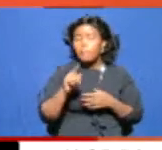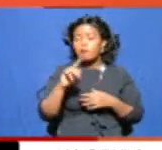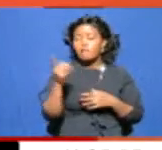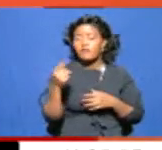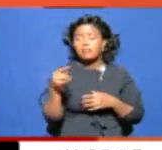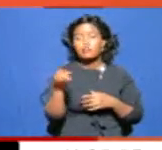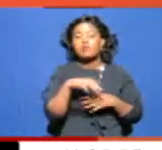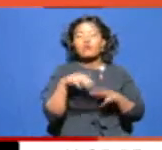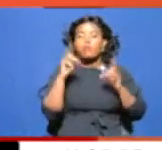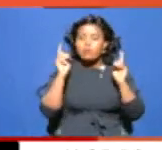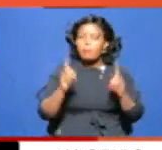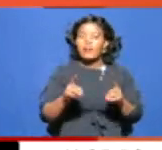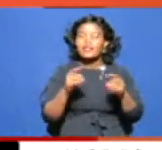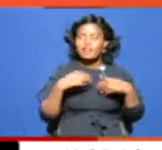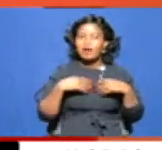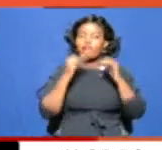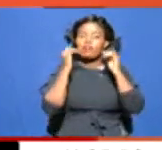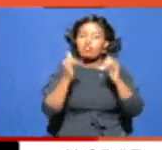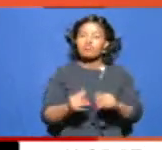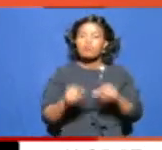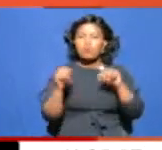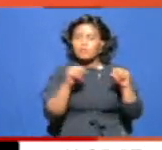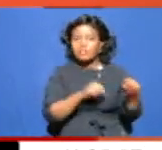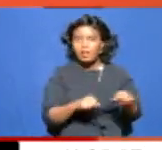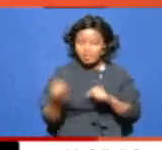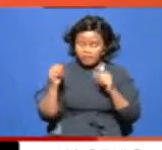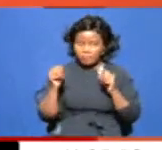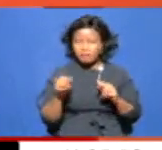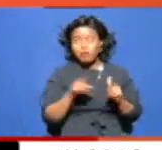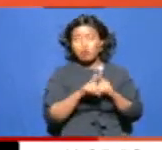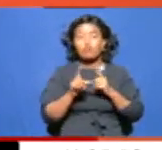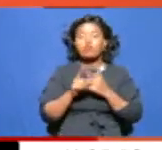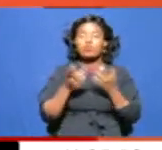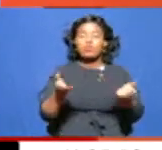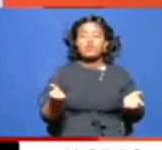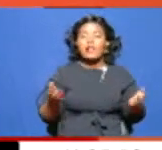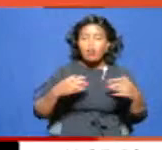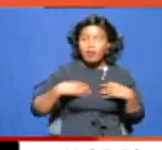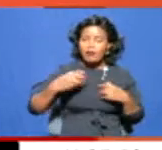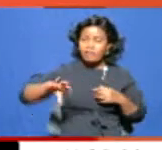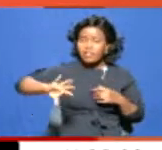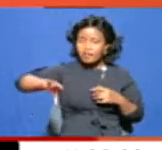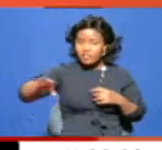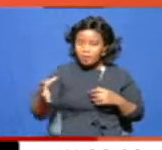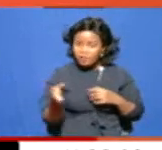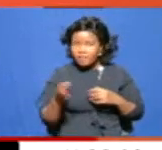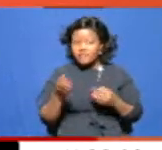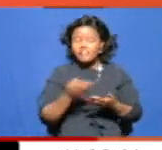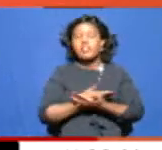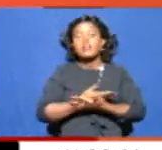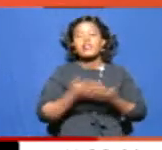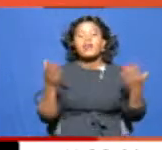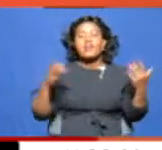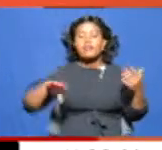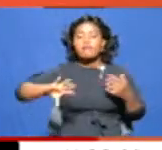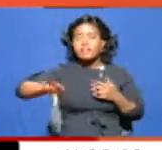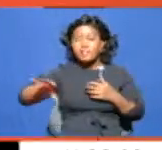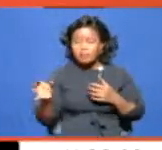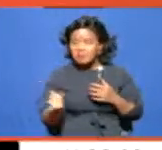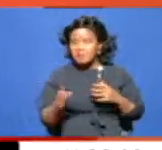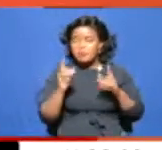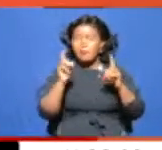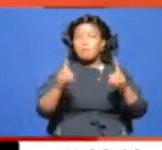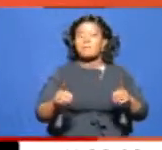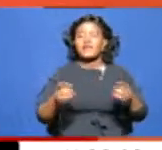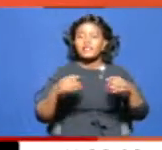wheel. Get the structure right. Now we have the counties, it's even easier. Let every county produce a team. And you know, we